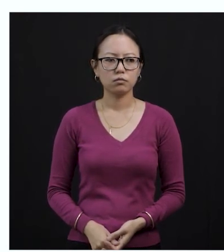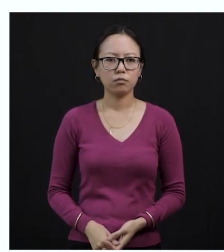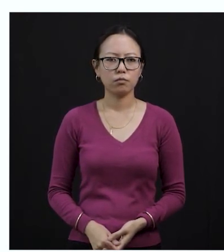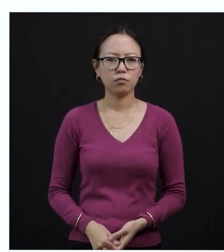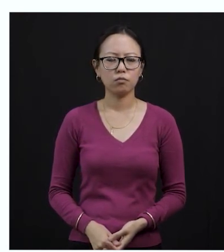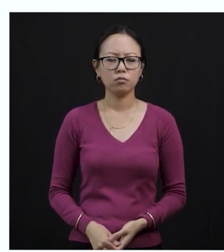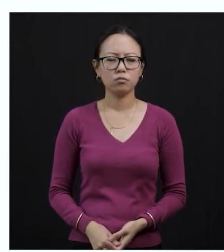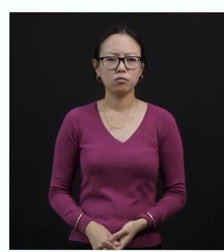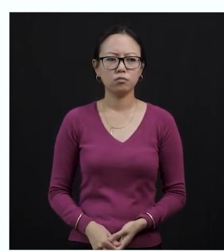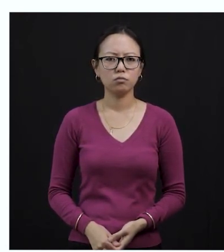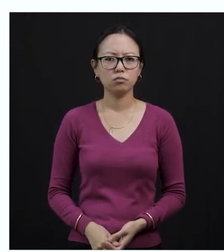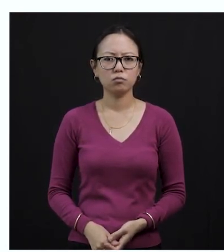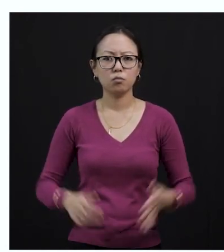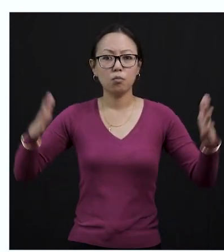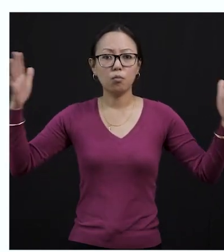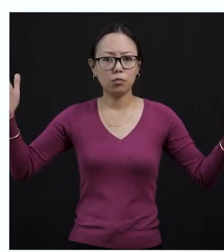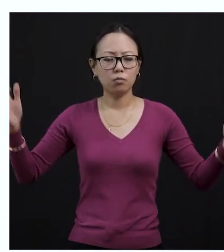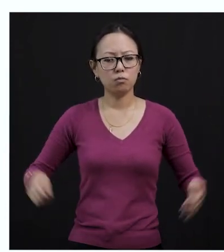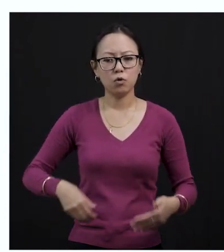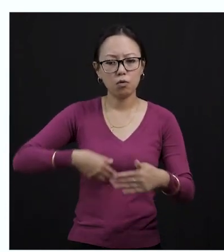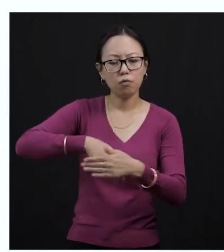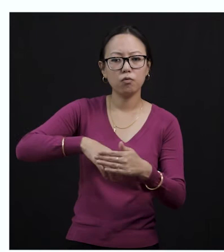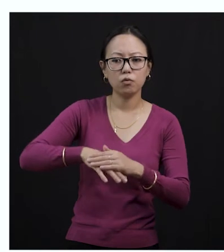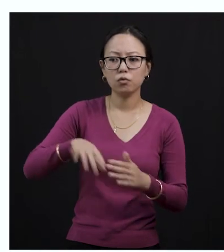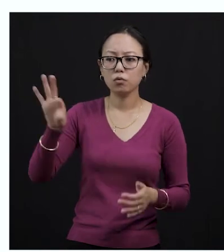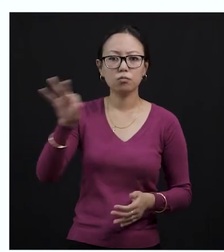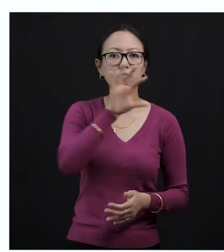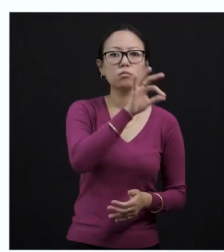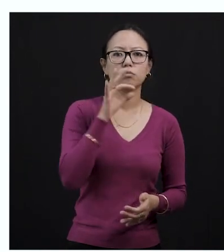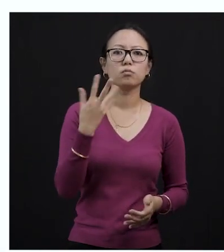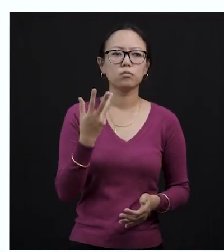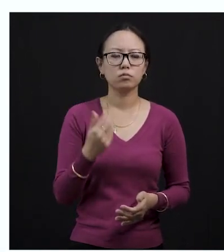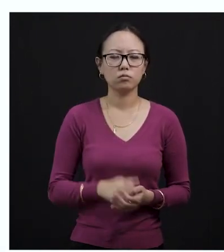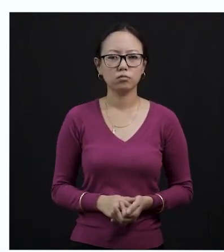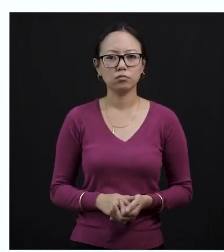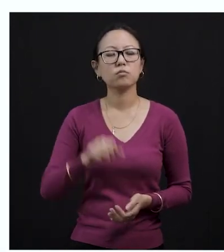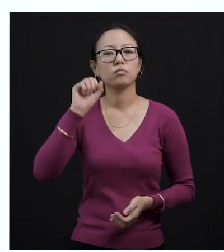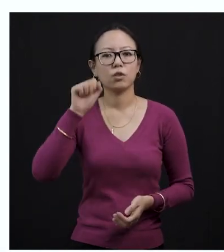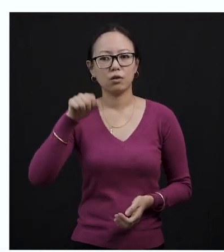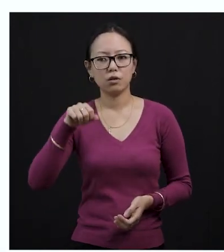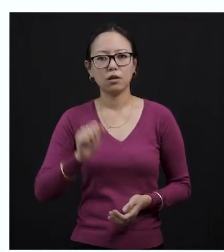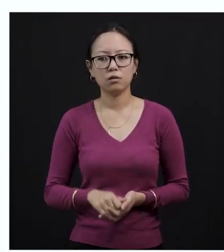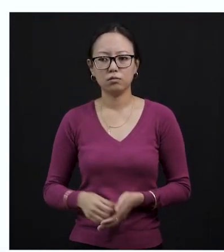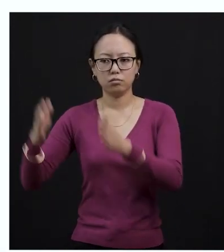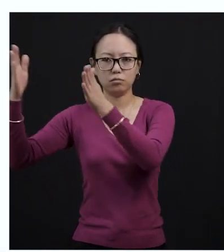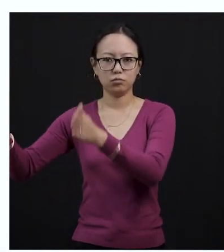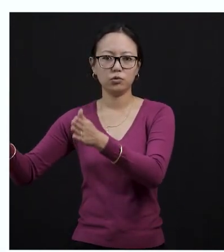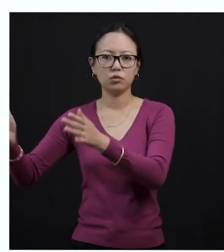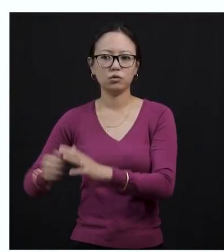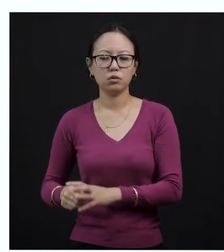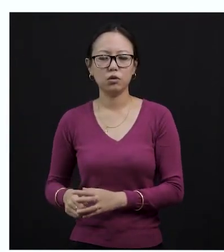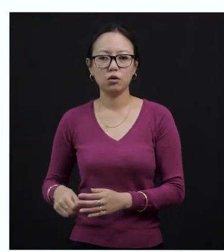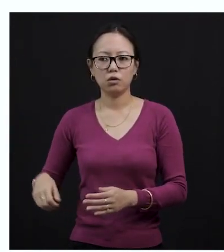you guess which one has more footballs in which picture? Yes, the second one has